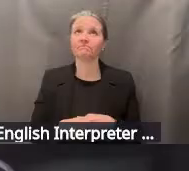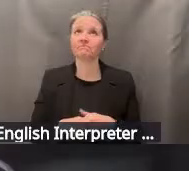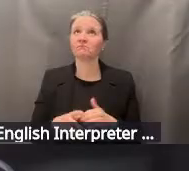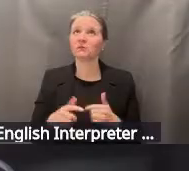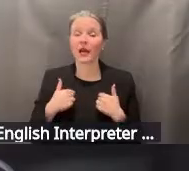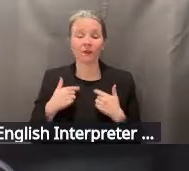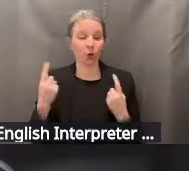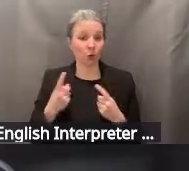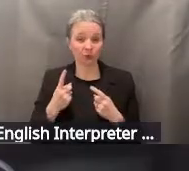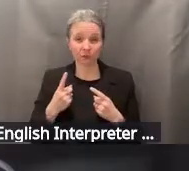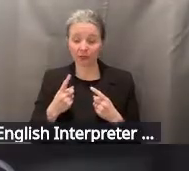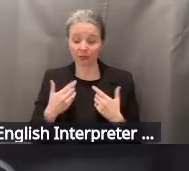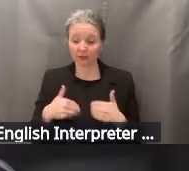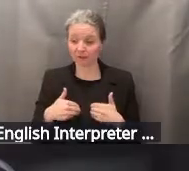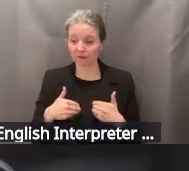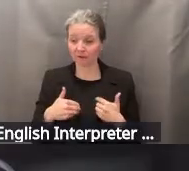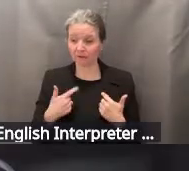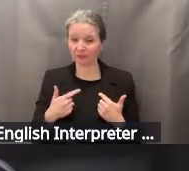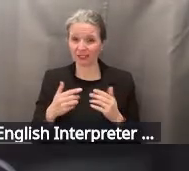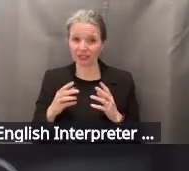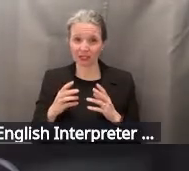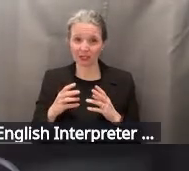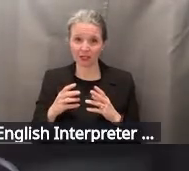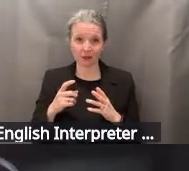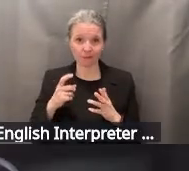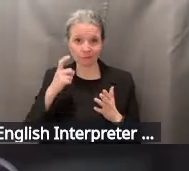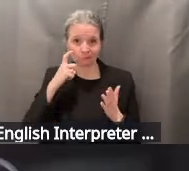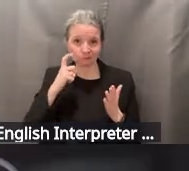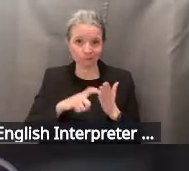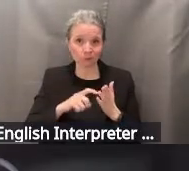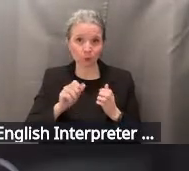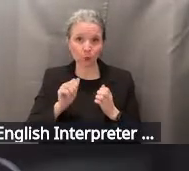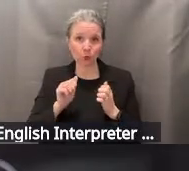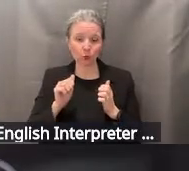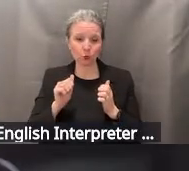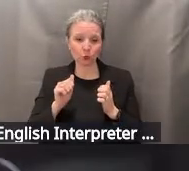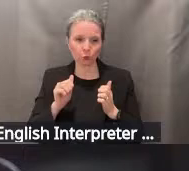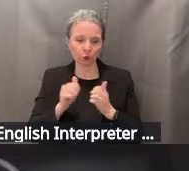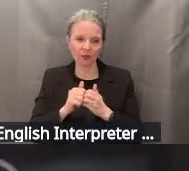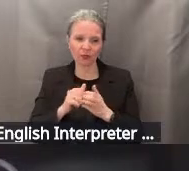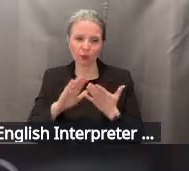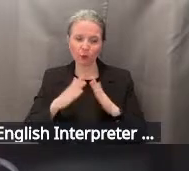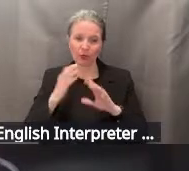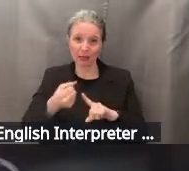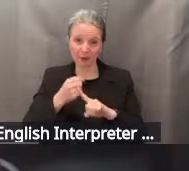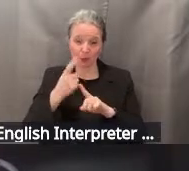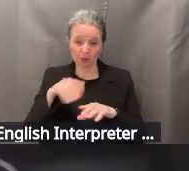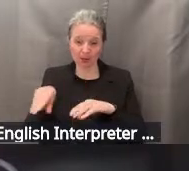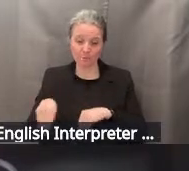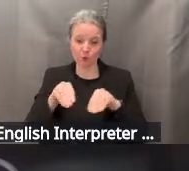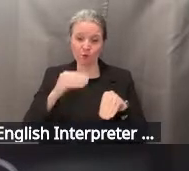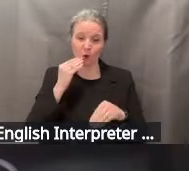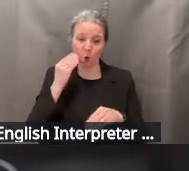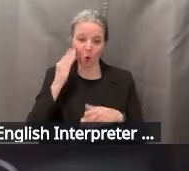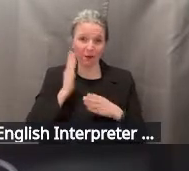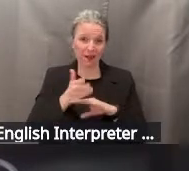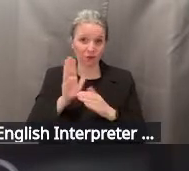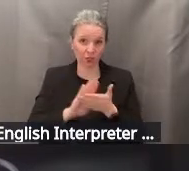always been such a keen person on community impact. And when I moved home after college,